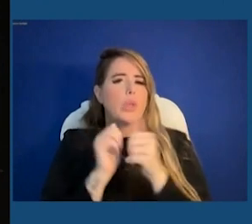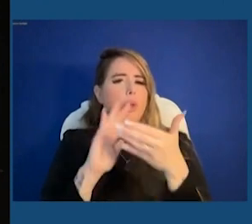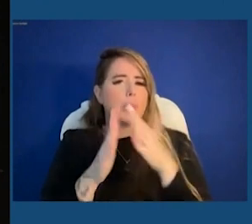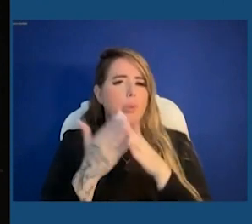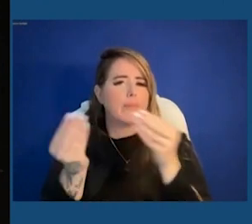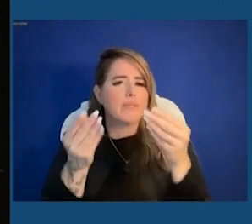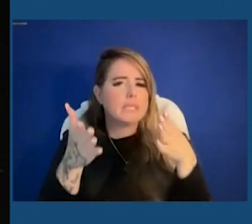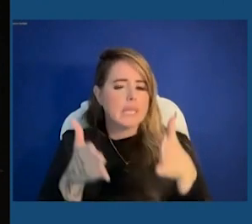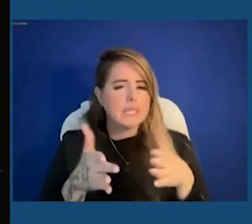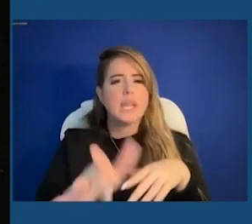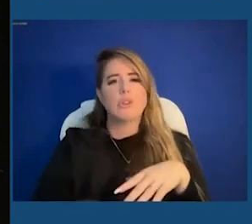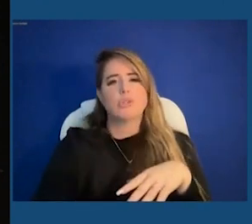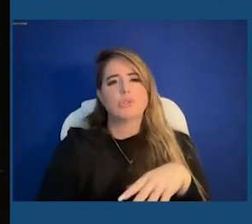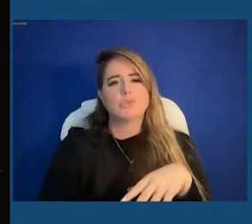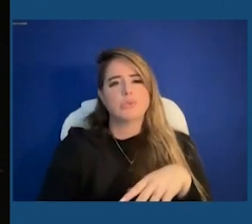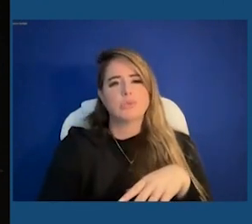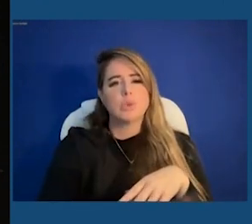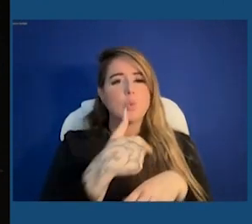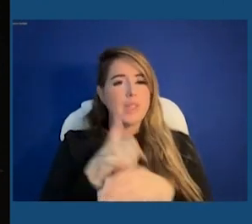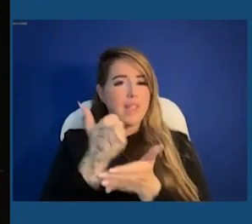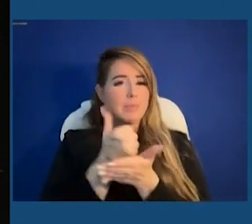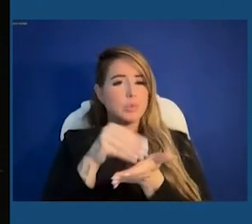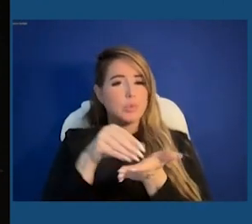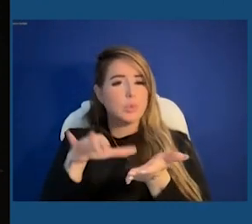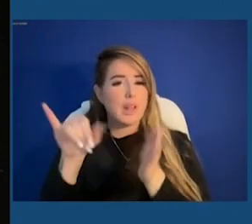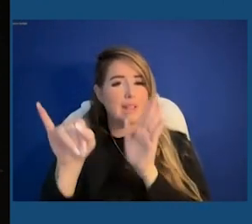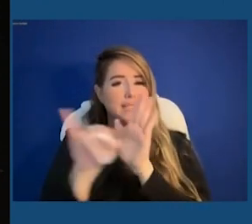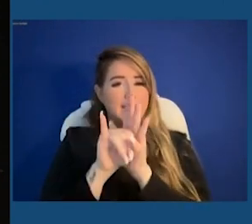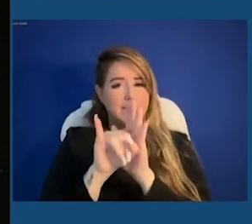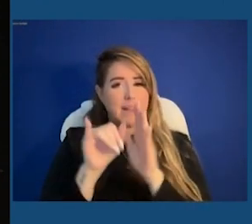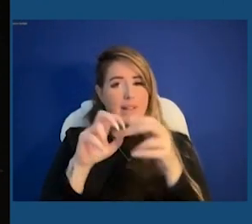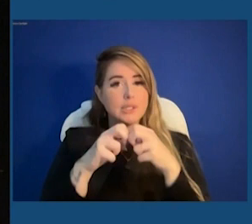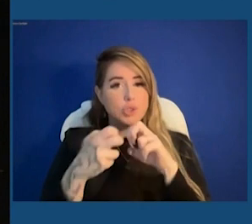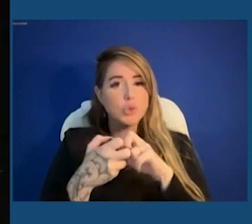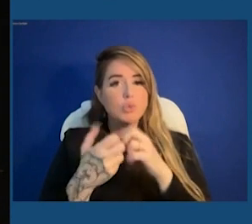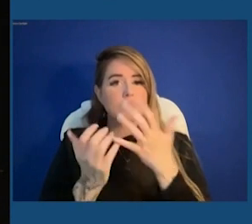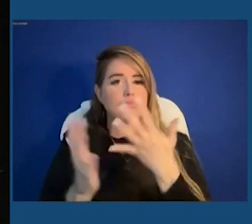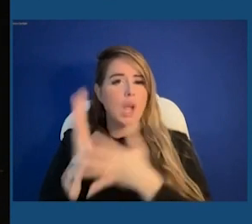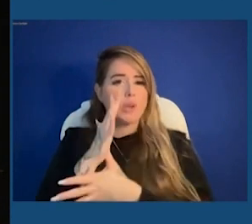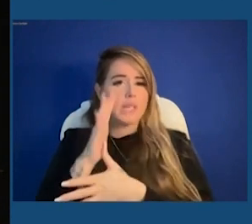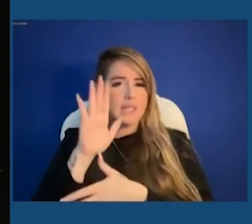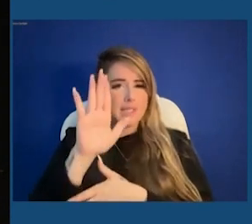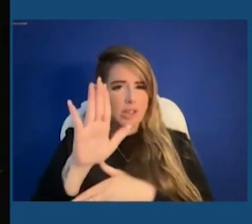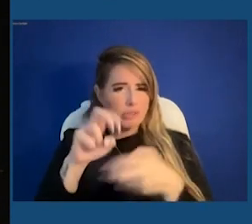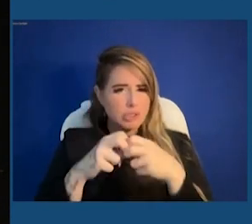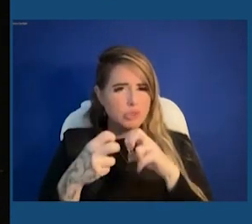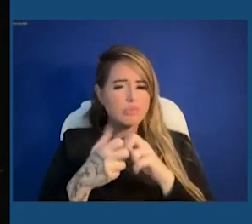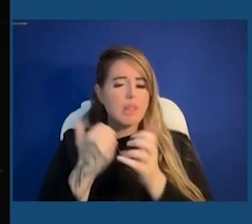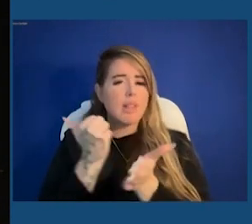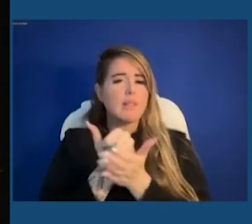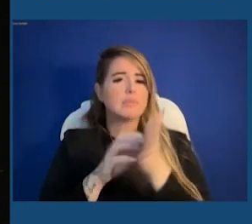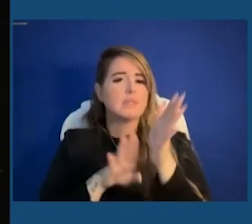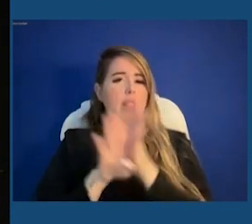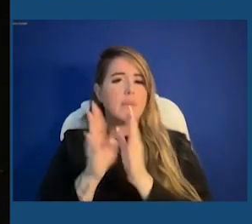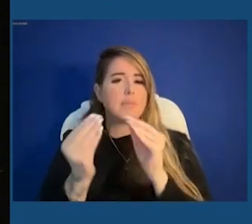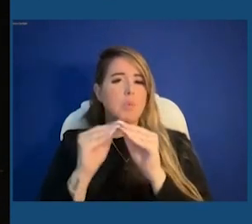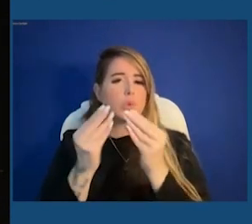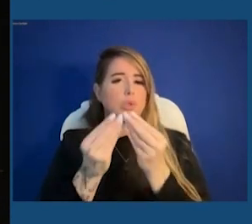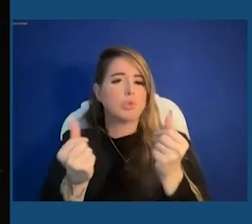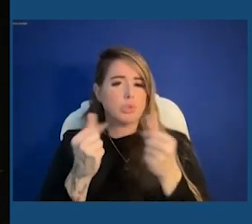facilitators to work with students to identify issues, to prioritize them, and help them to develop solutions to move